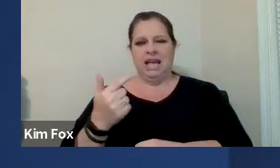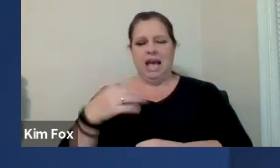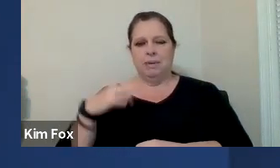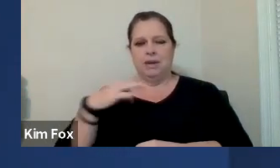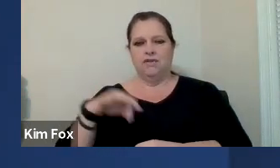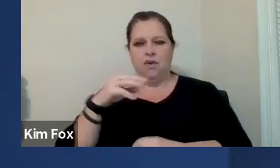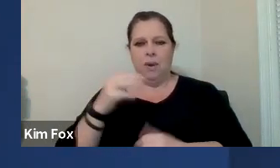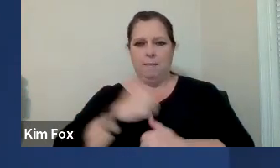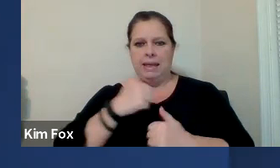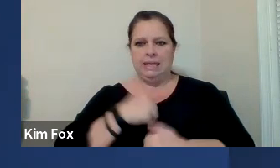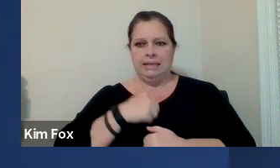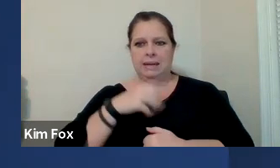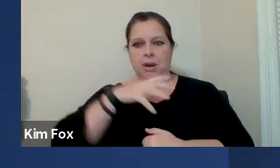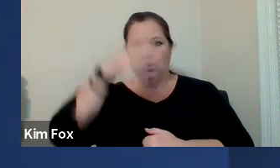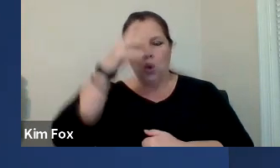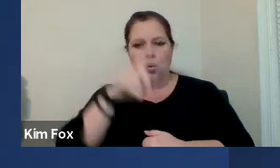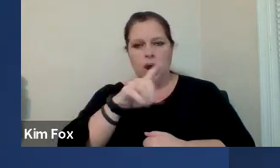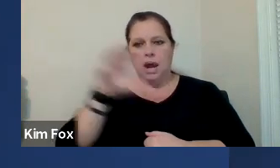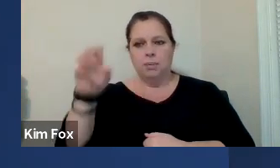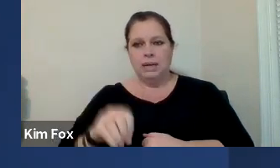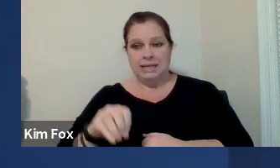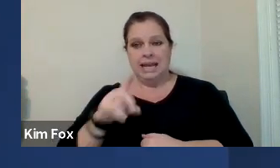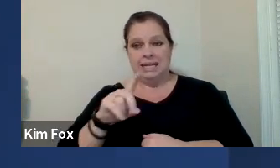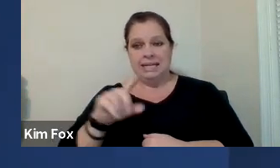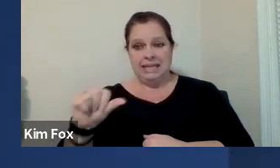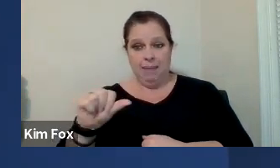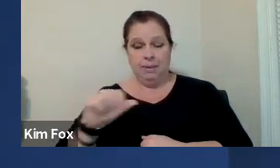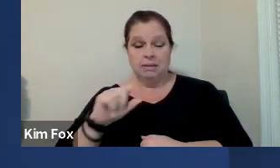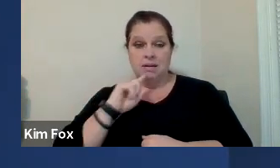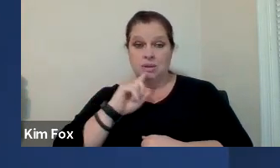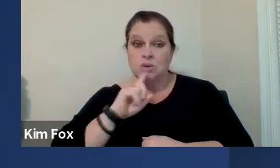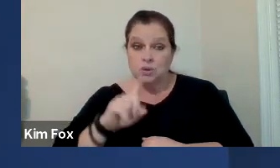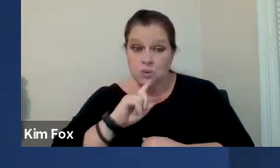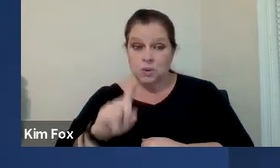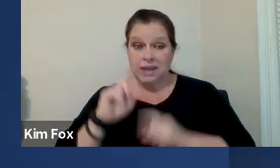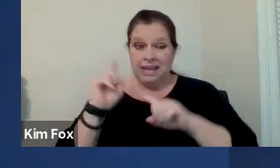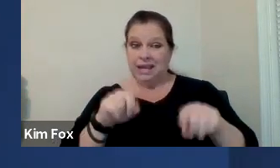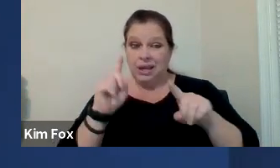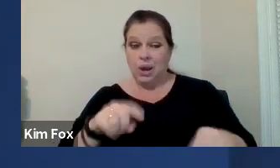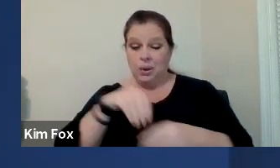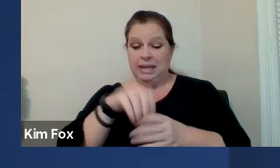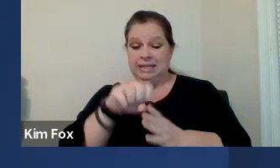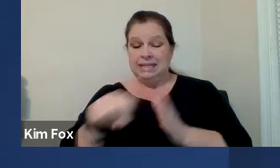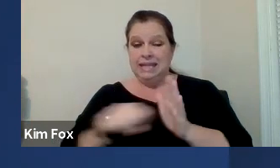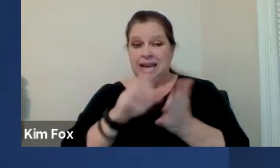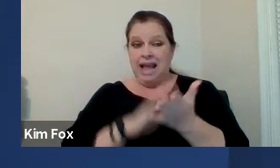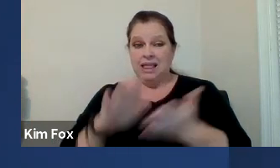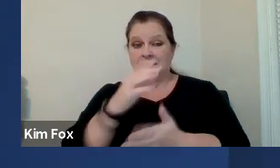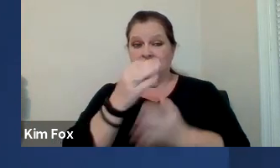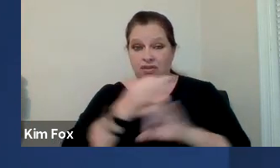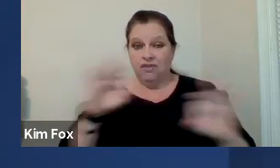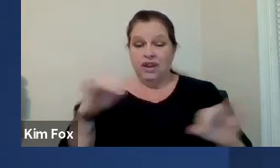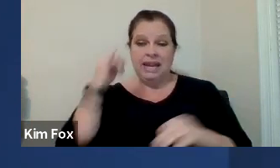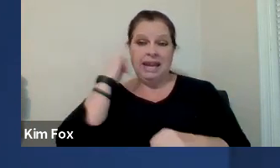are 100% disabled? And is it true that students can attend in-state college for free if they do